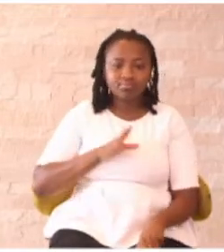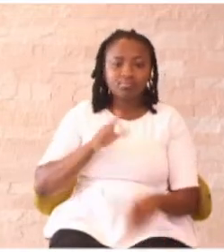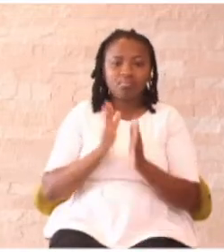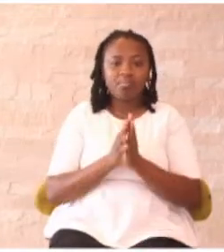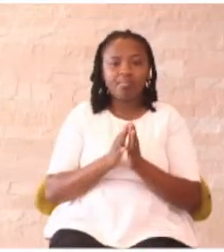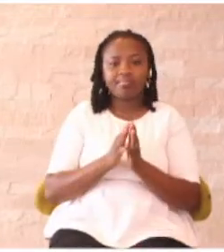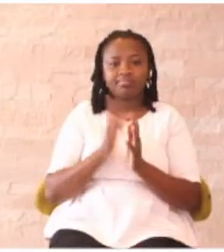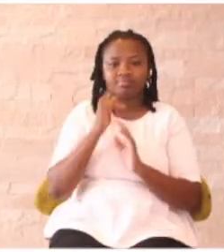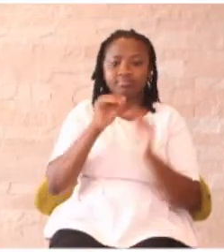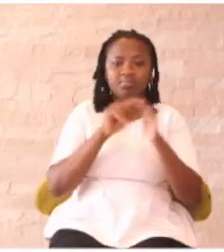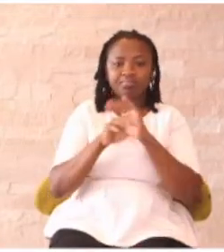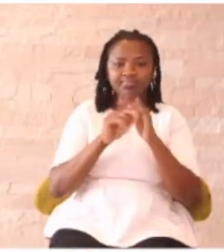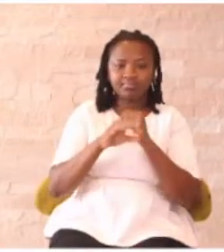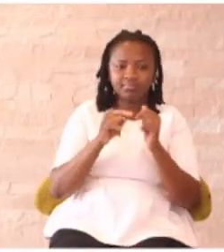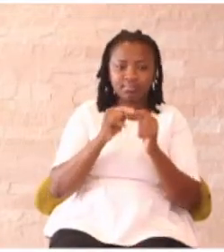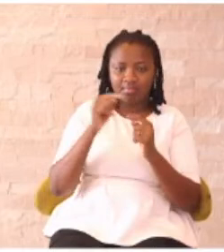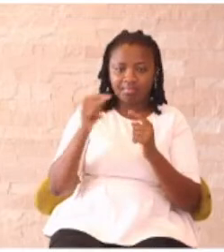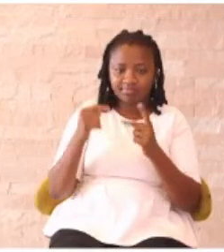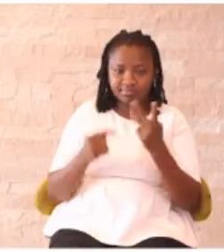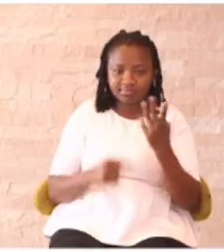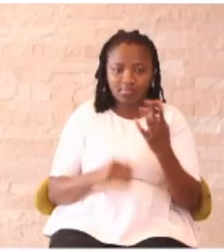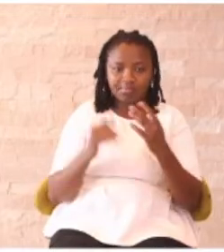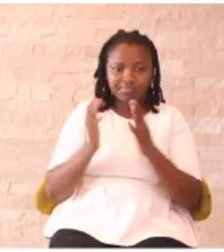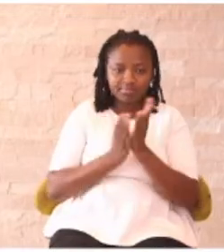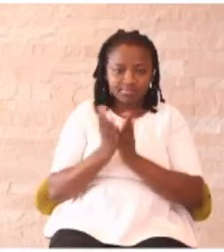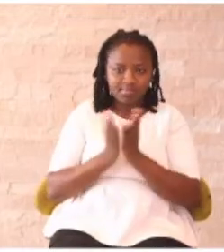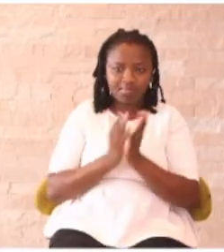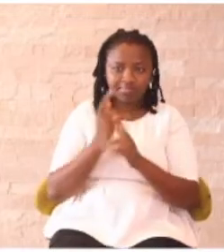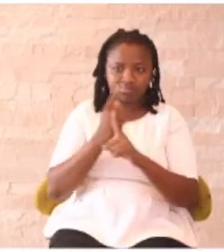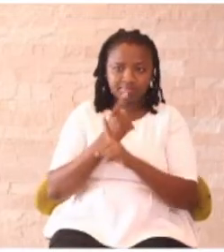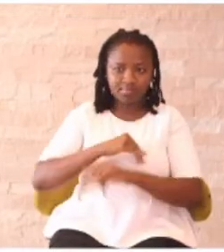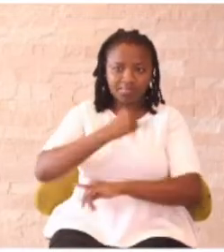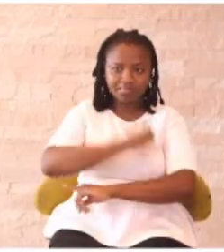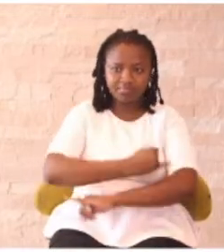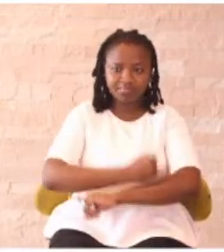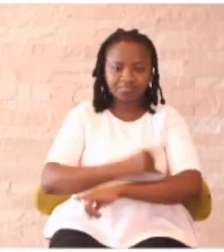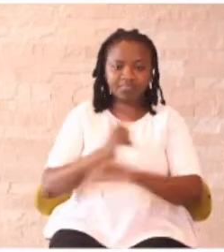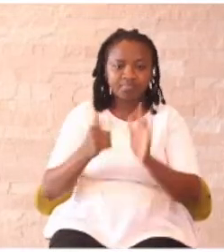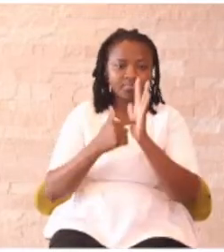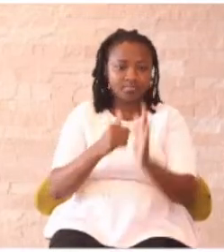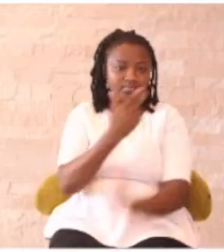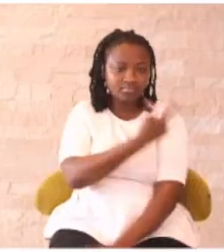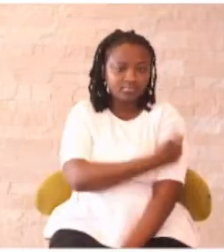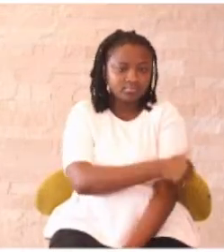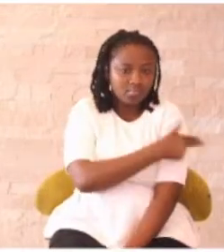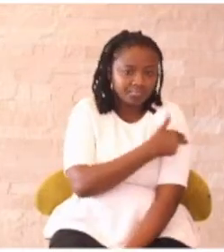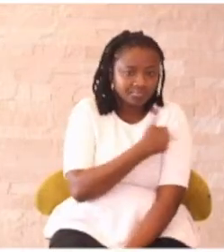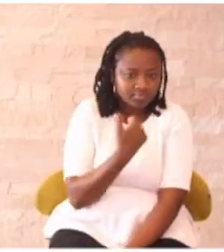seek these services in these institutions, like in hospitals,